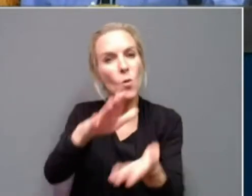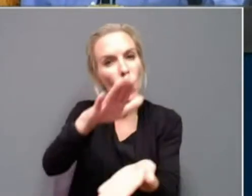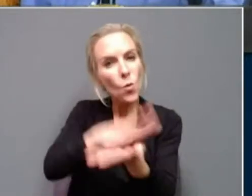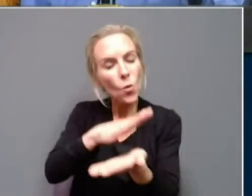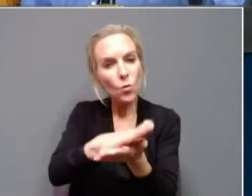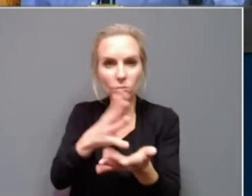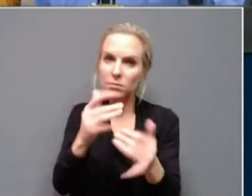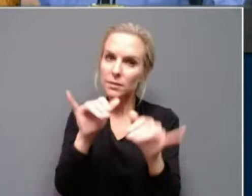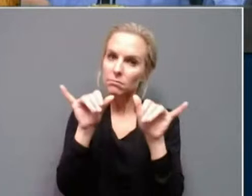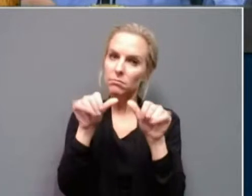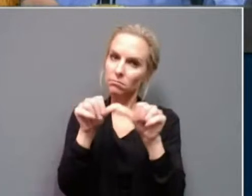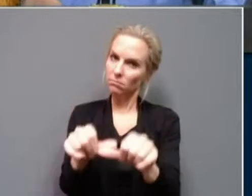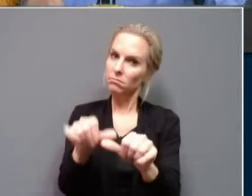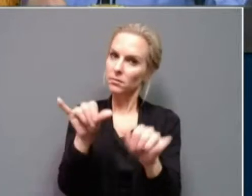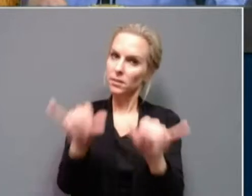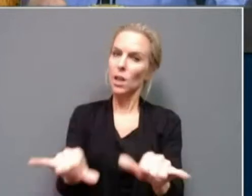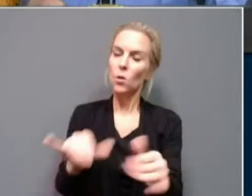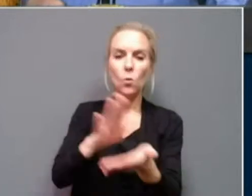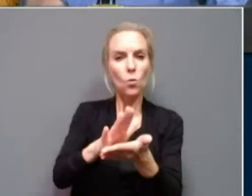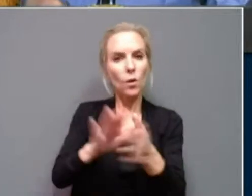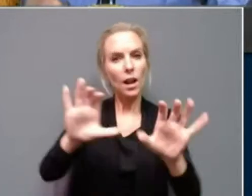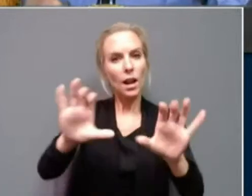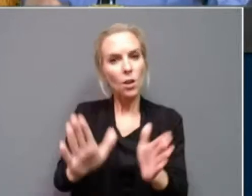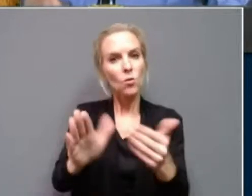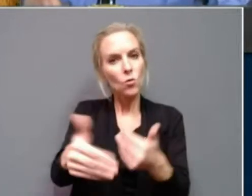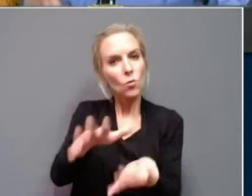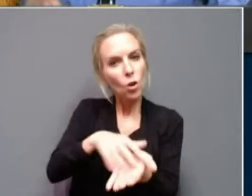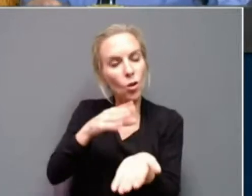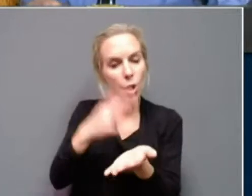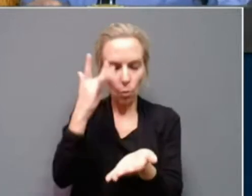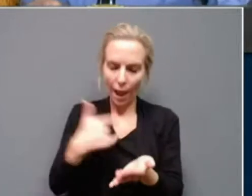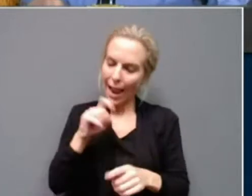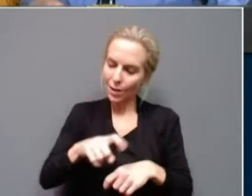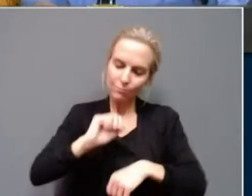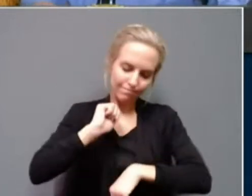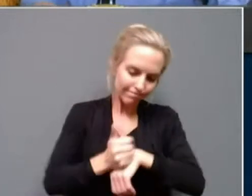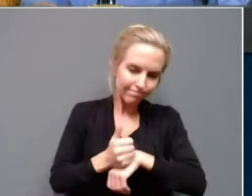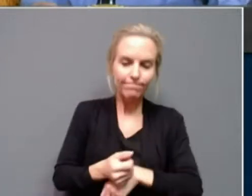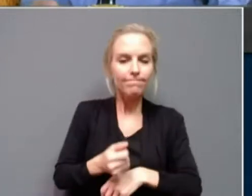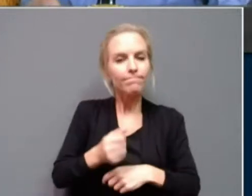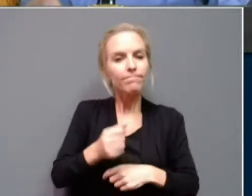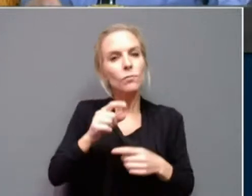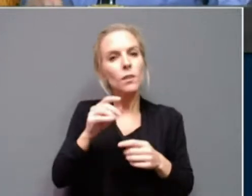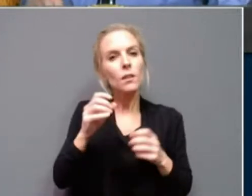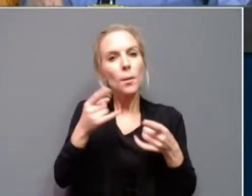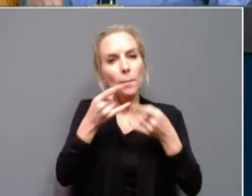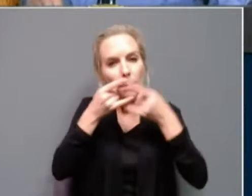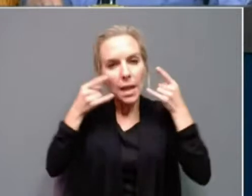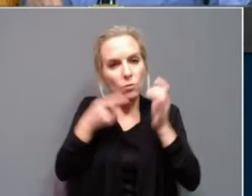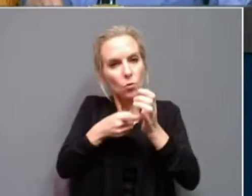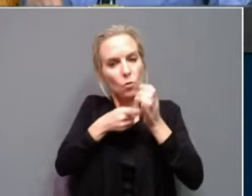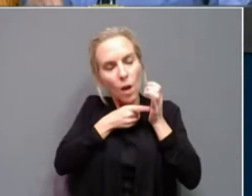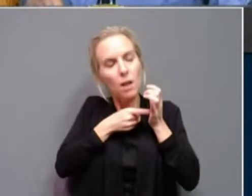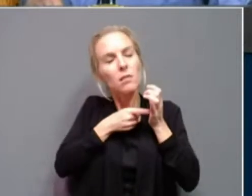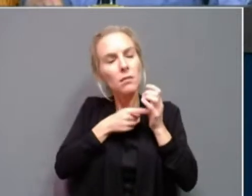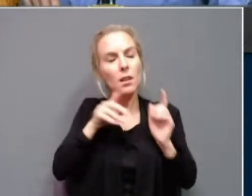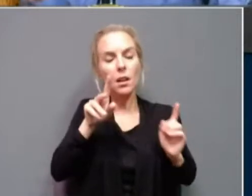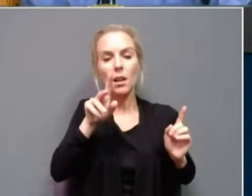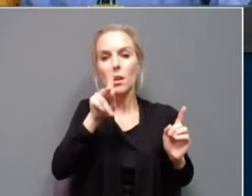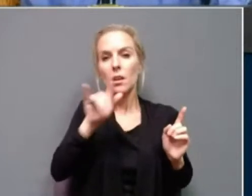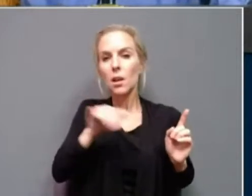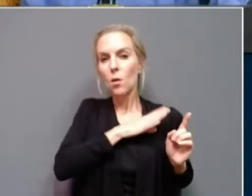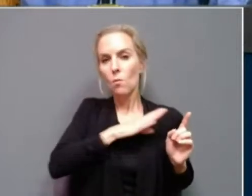step, requiring masks, K through 12, and in childcare. And I believe the Kentucky Board of Education just voted